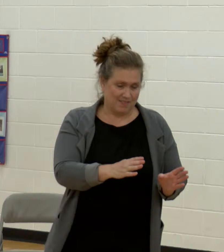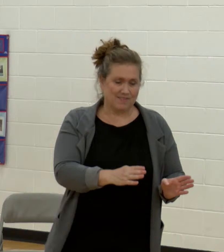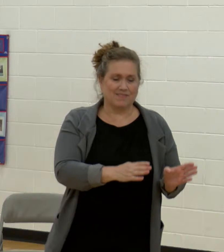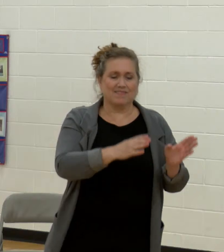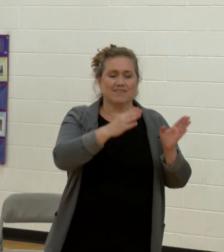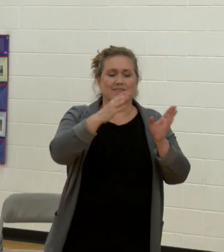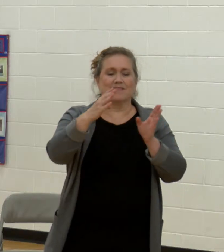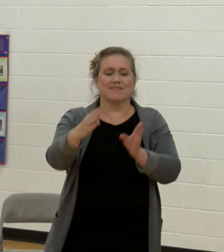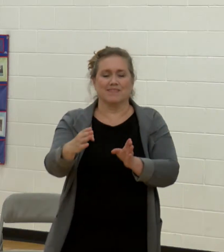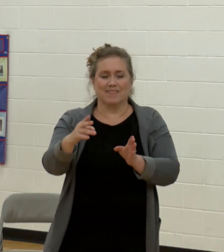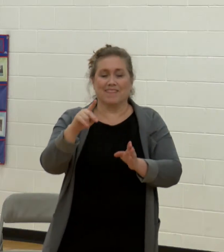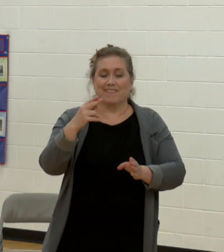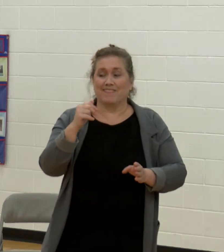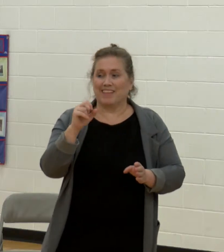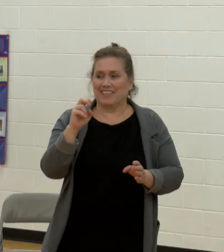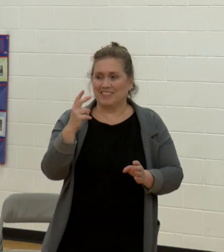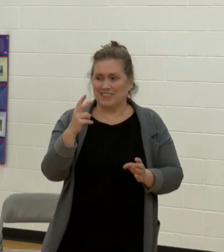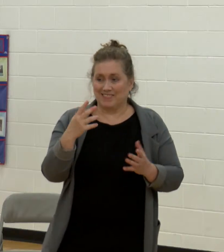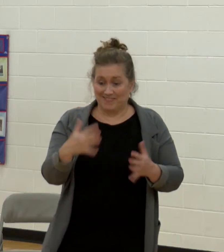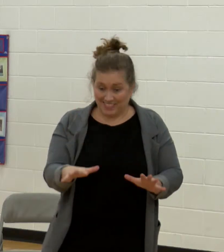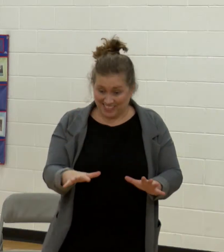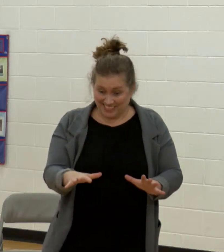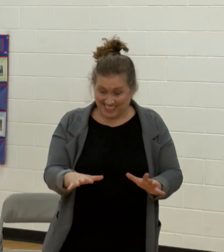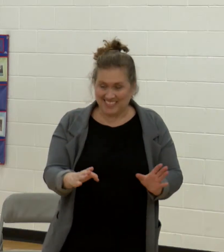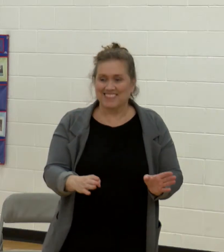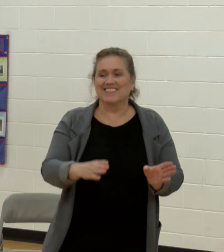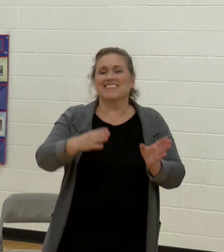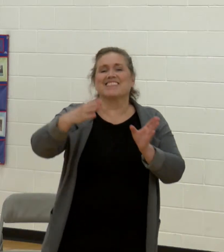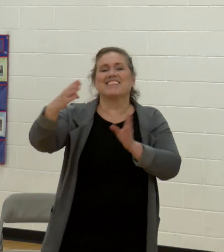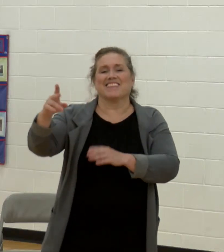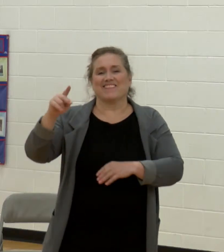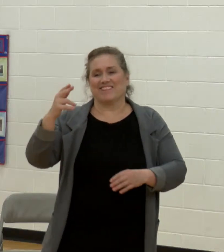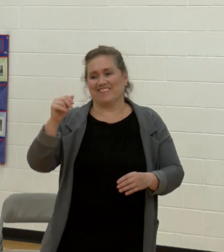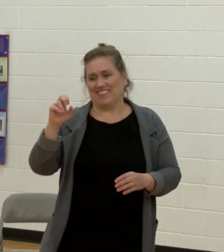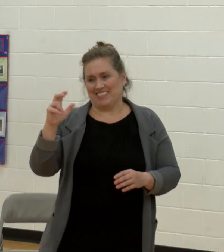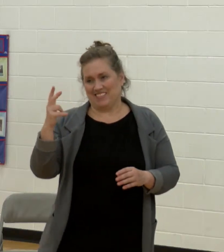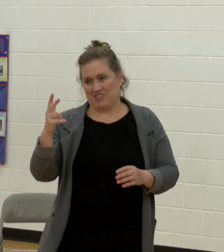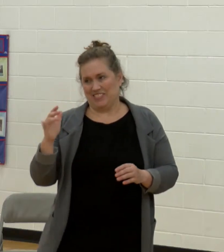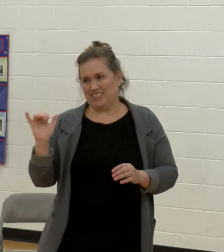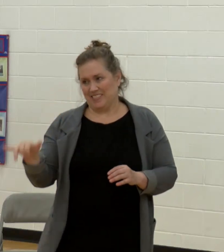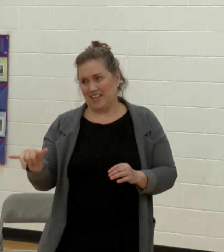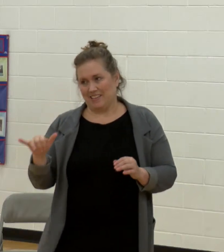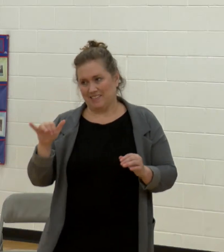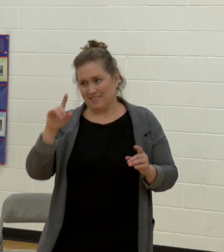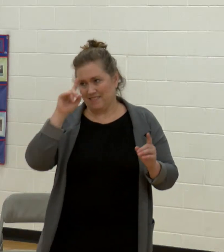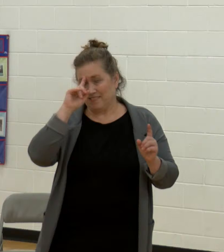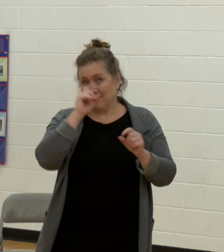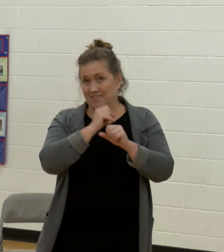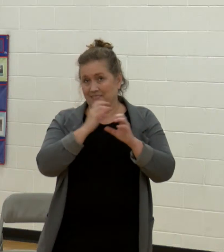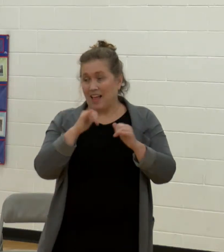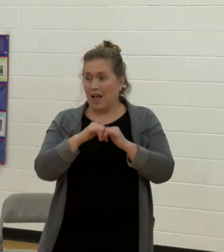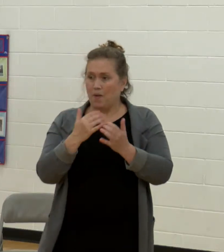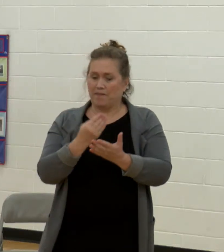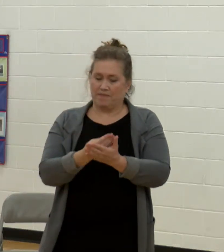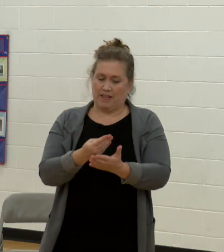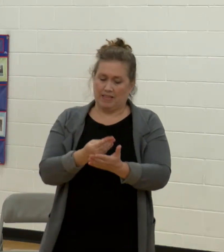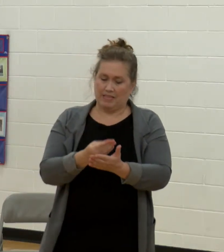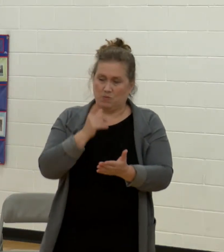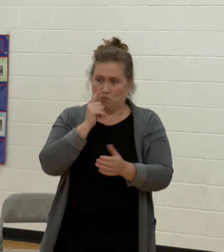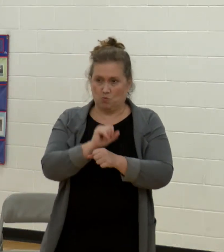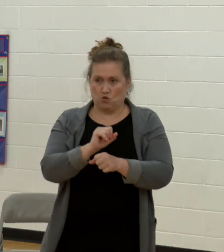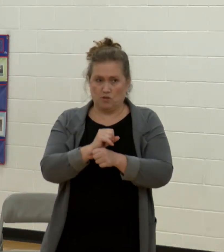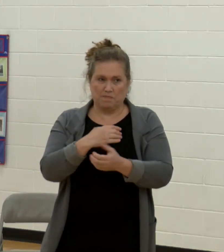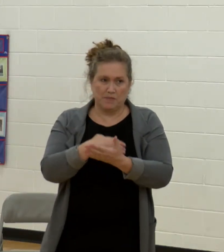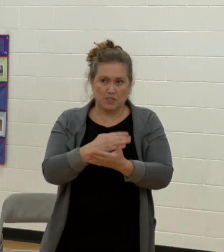would be finished all in one go. And depending on